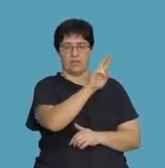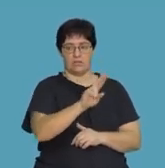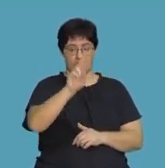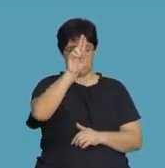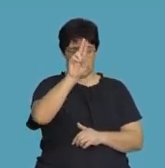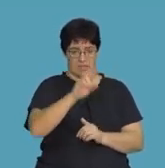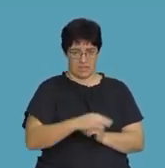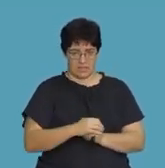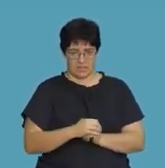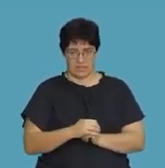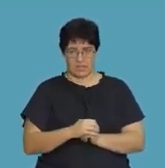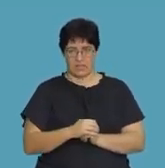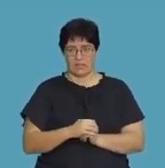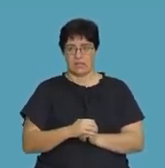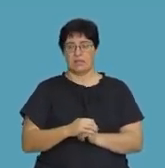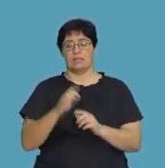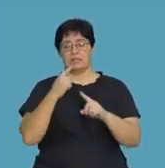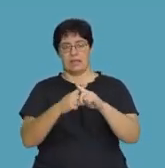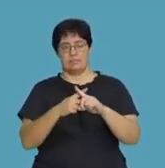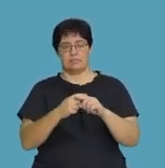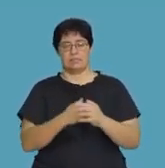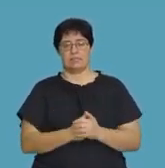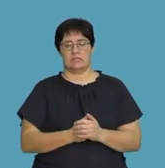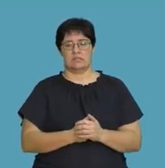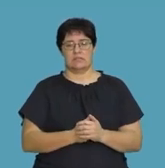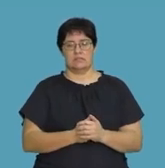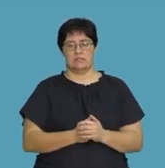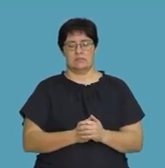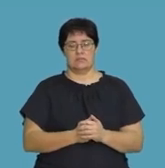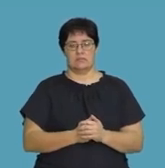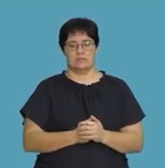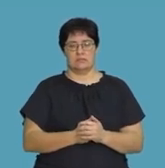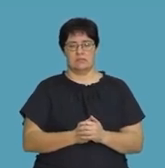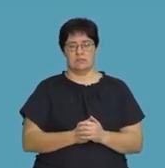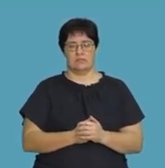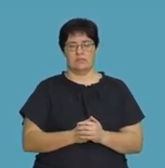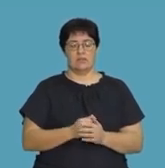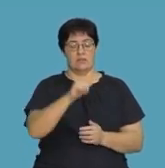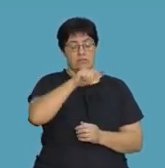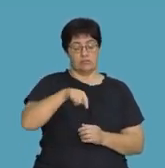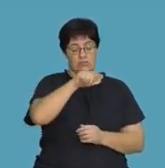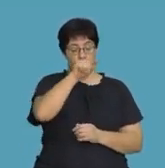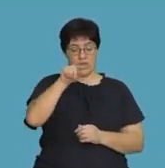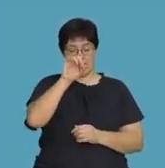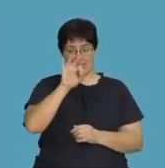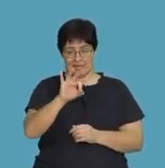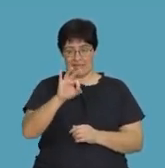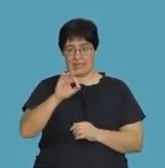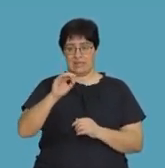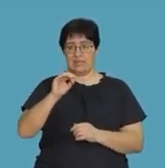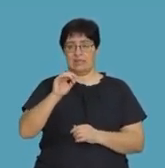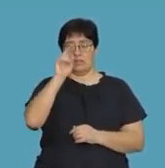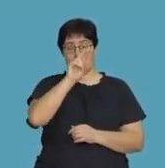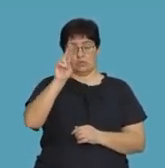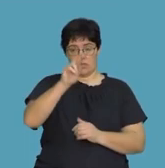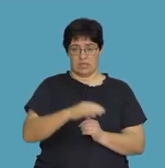5 squared. Remember the operation in between there is multiply, and this will be the square root of